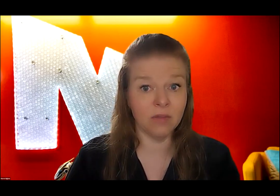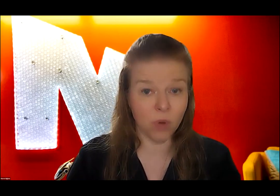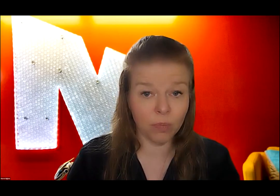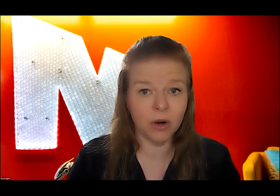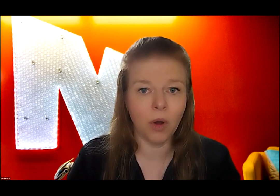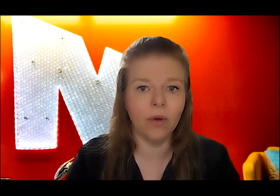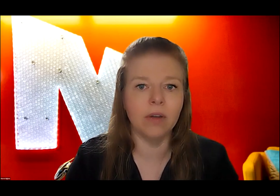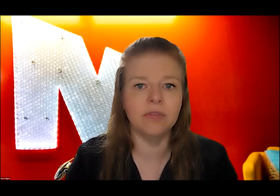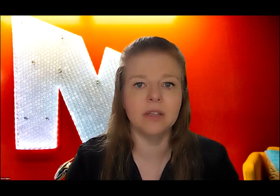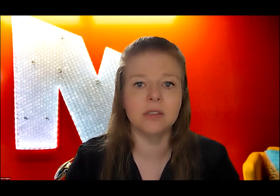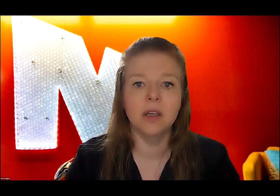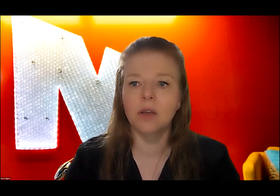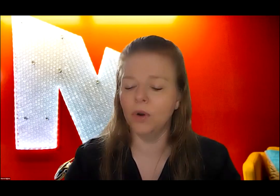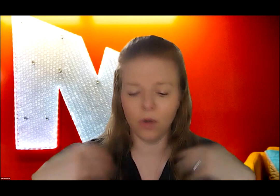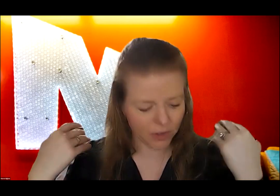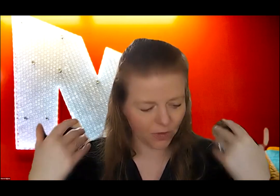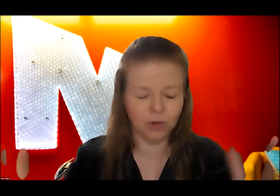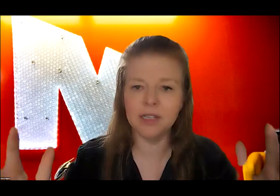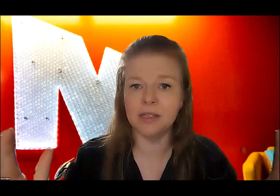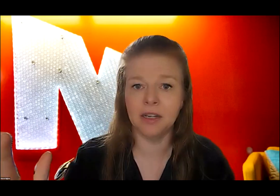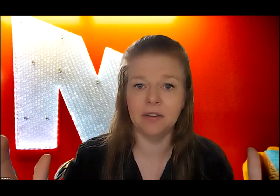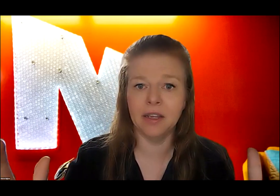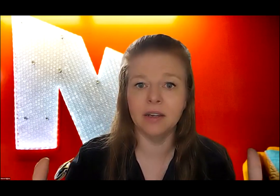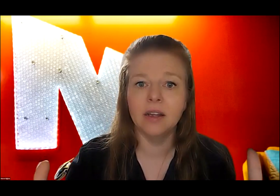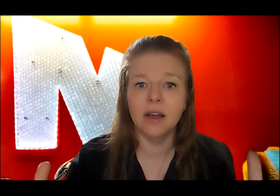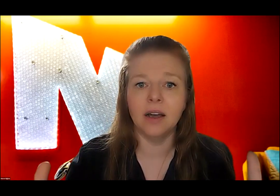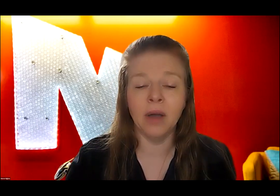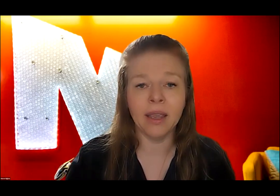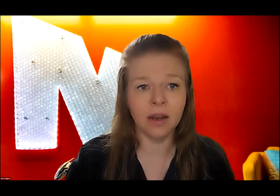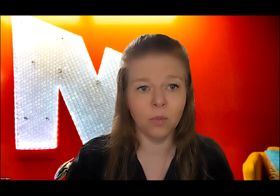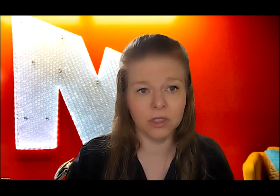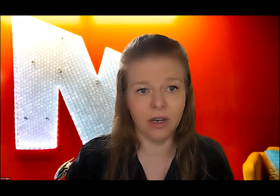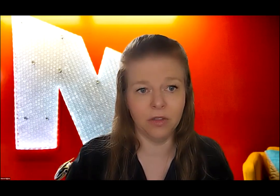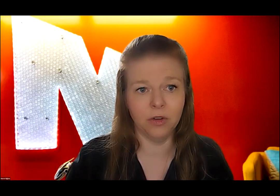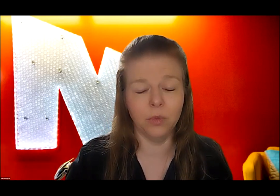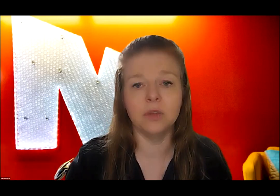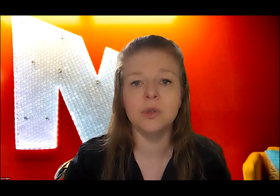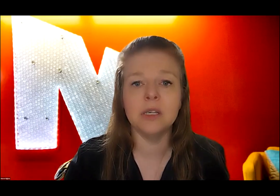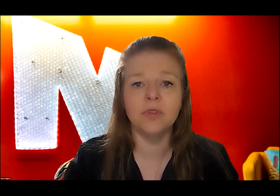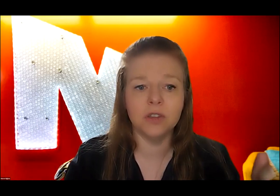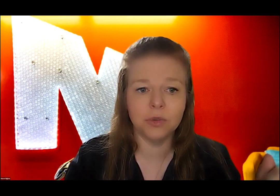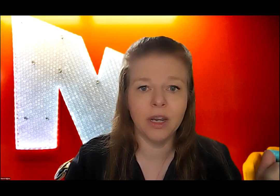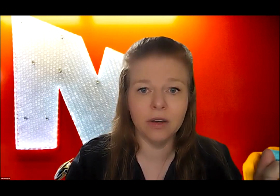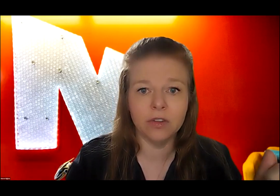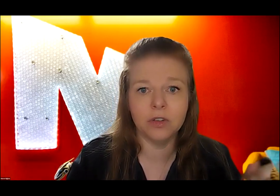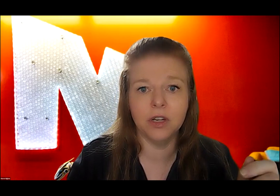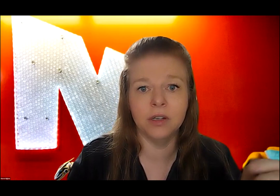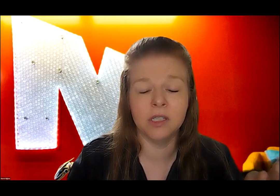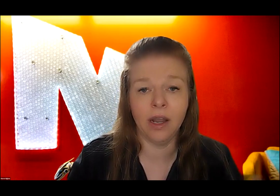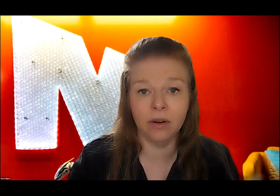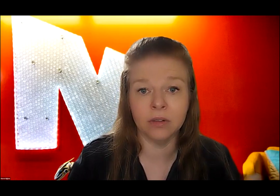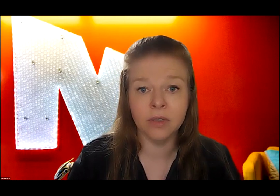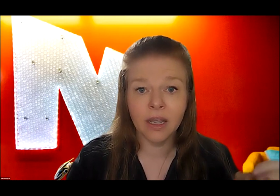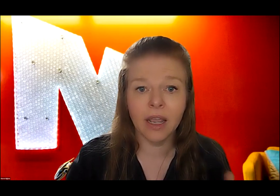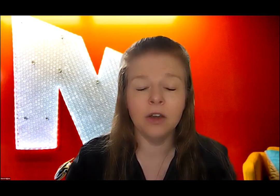Mike and I have both been a part of is when all this fundraising stuff hit, uh, Mike and I worked together with the museum of history and the industry here